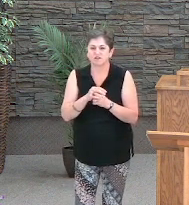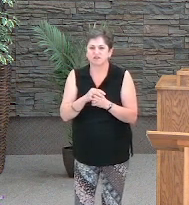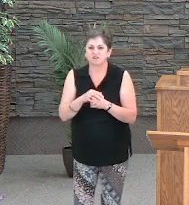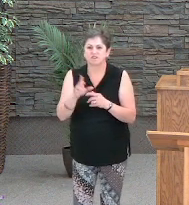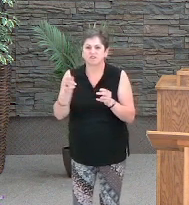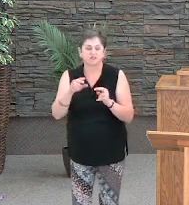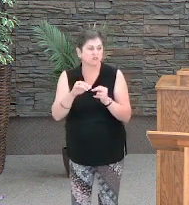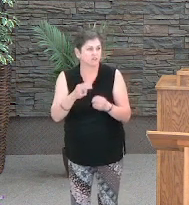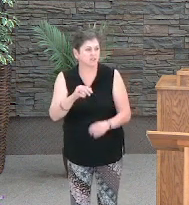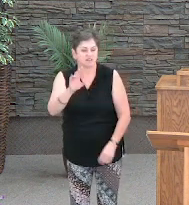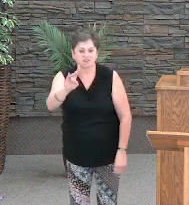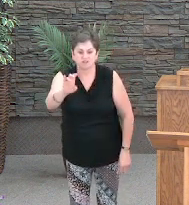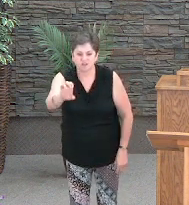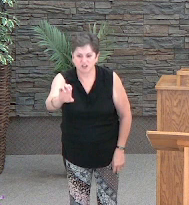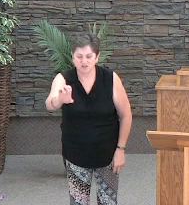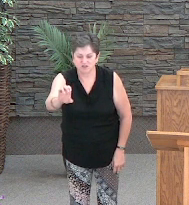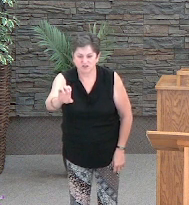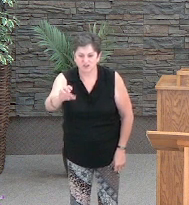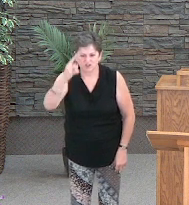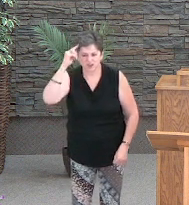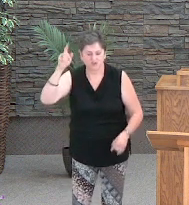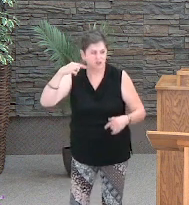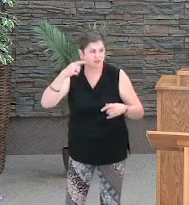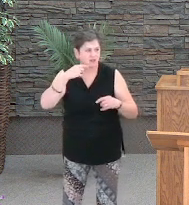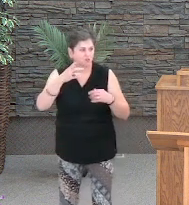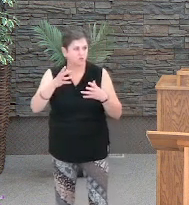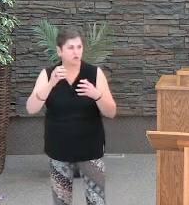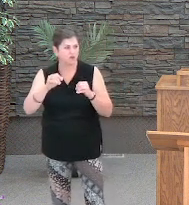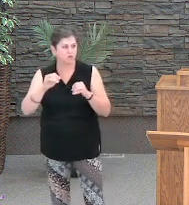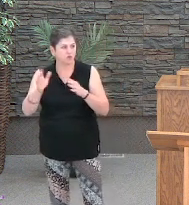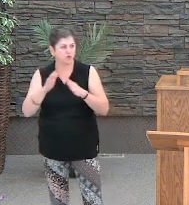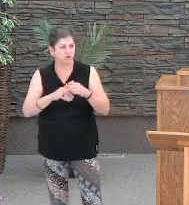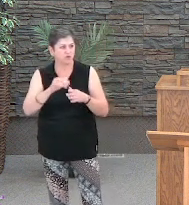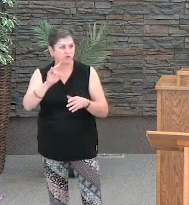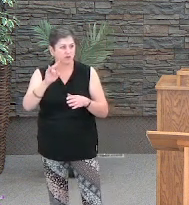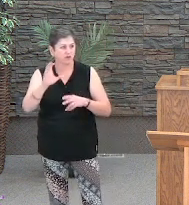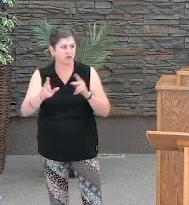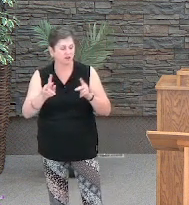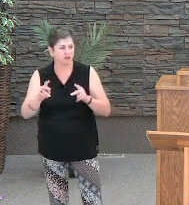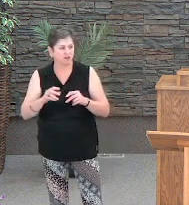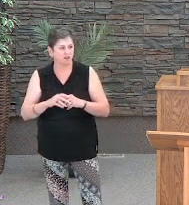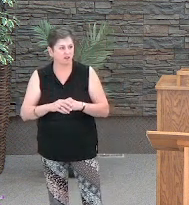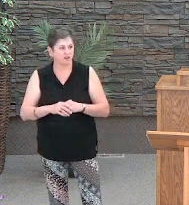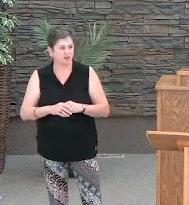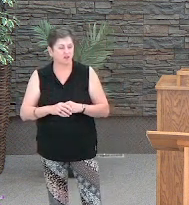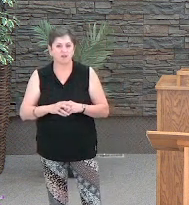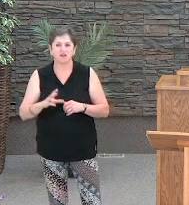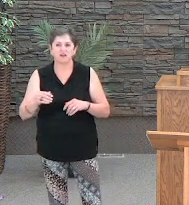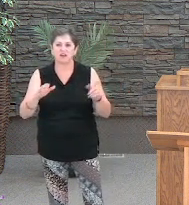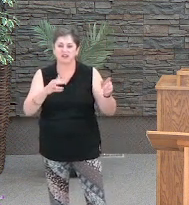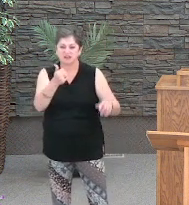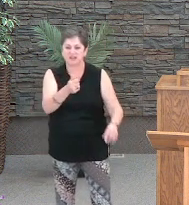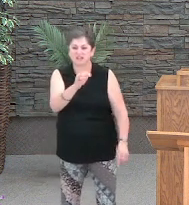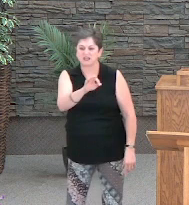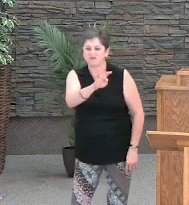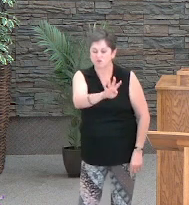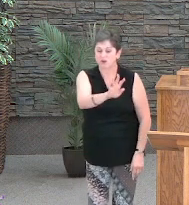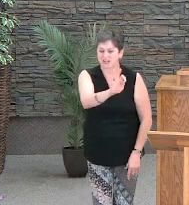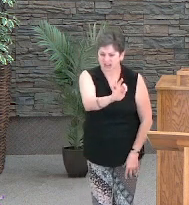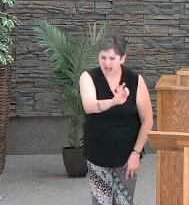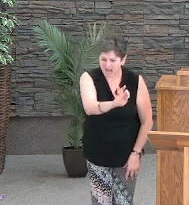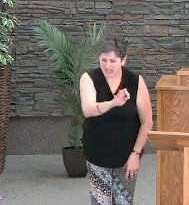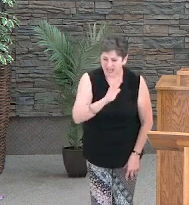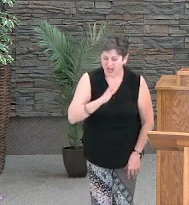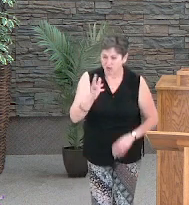Y'all thought I was crazy when we did the grand opening and I told you to prepare for 700 people? In 1949,